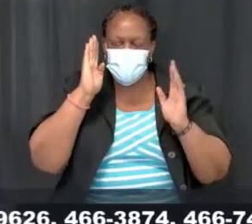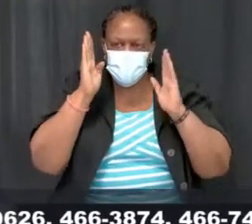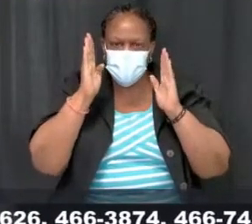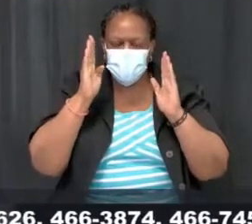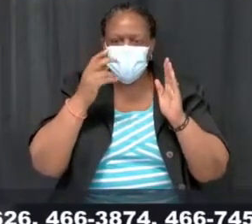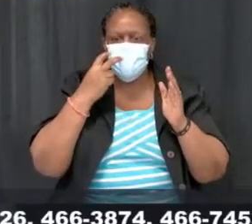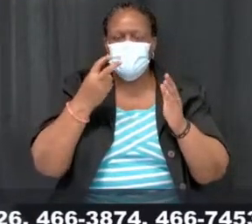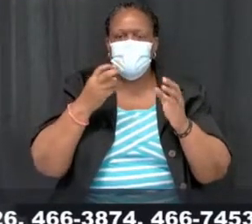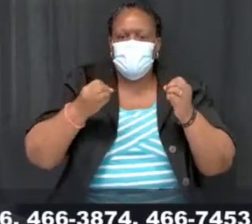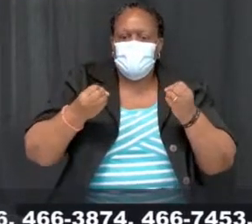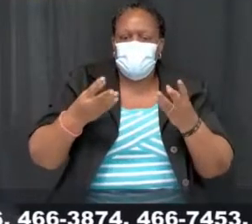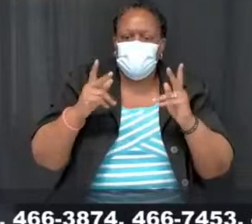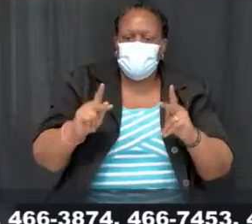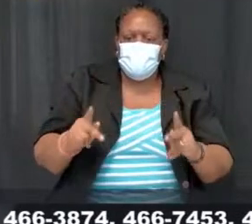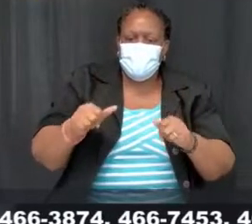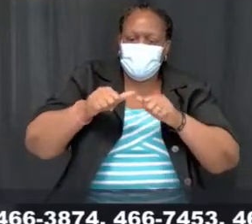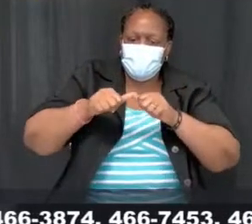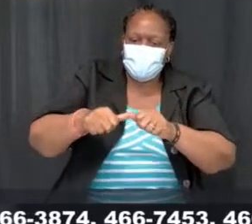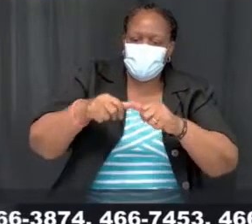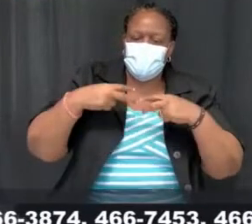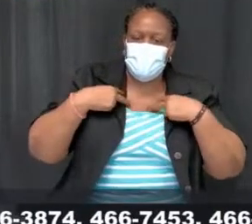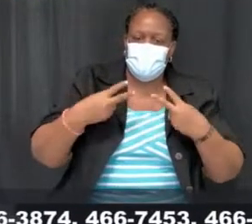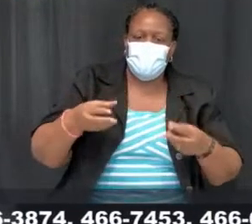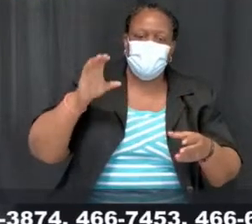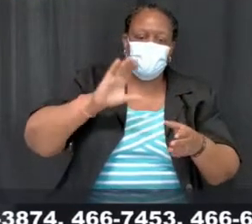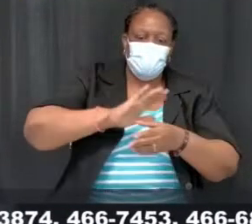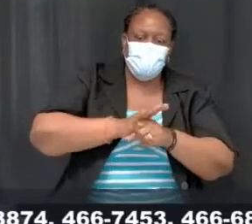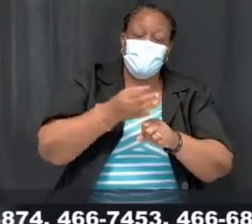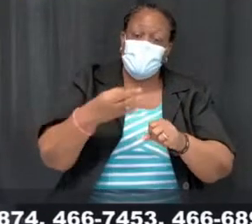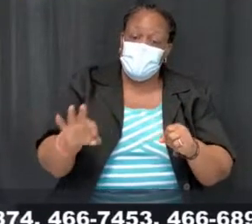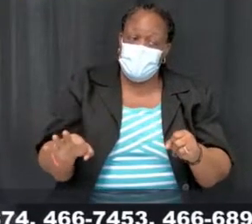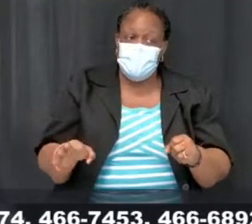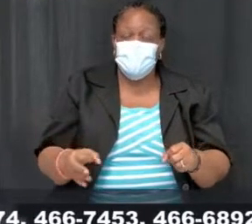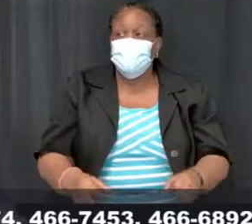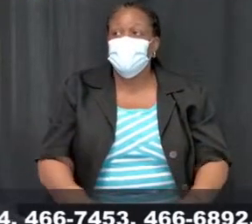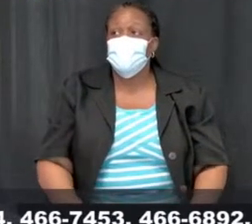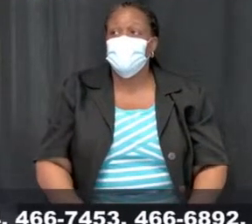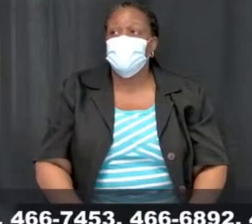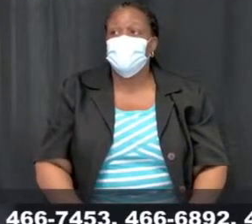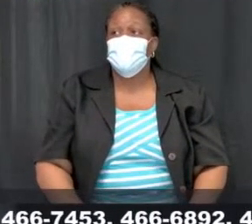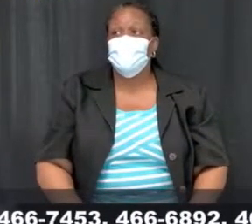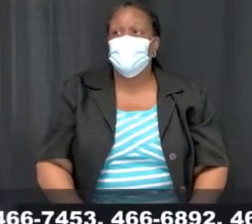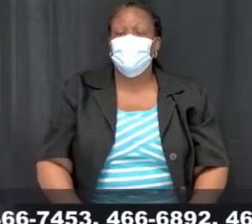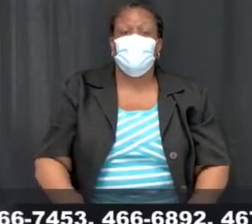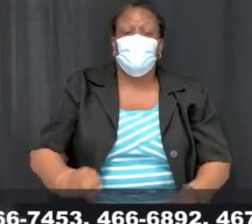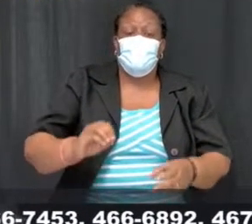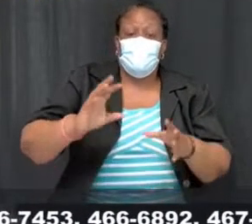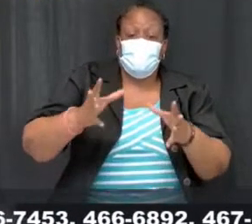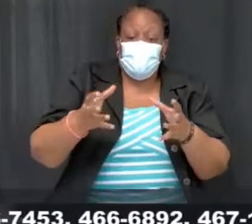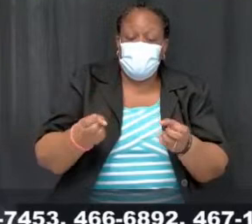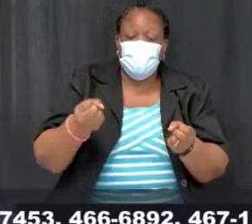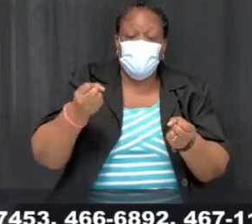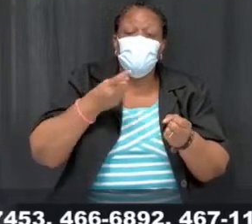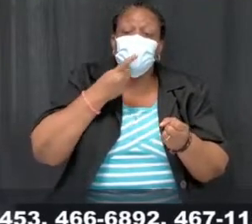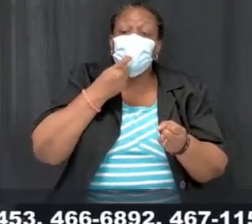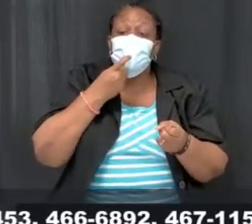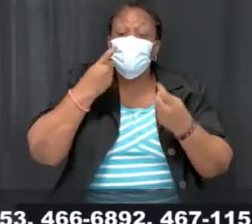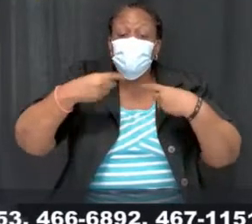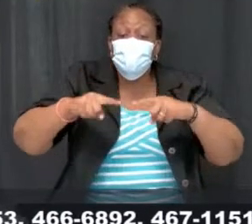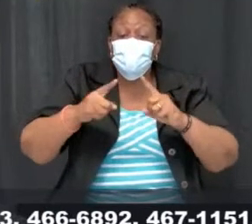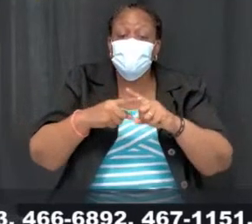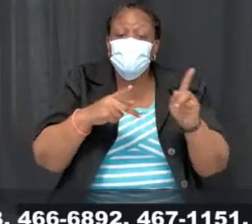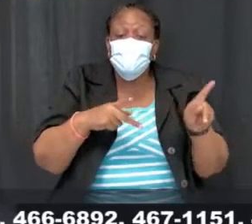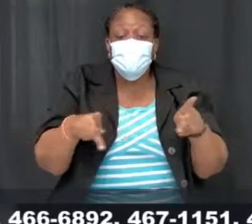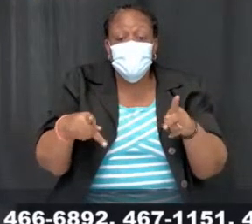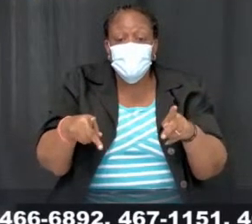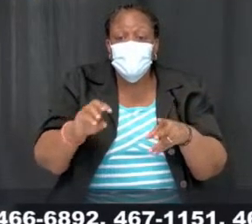of COVID-19 cases in the event location or locations the attendees are coming from will increase the risk